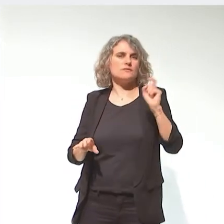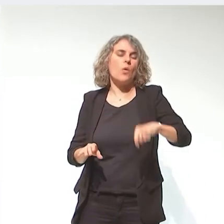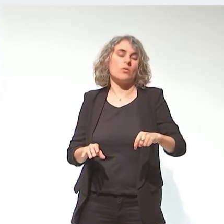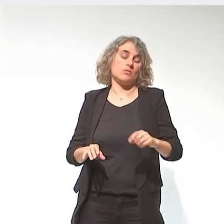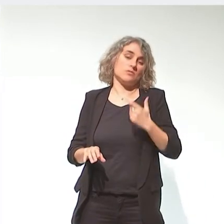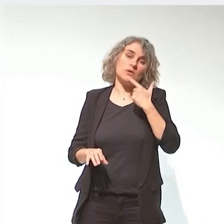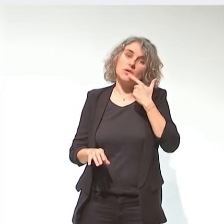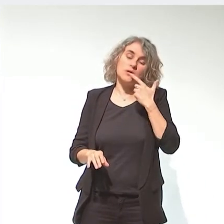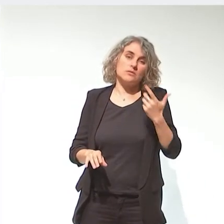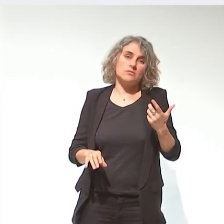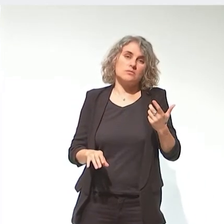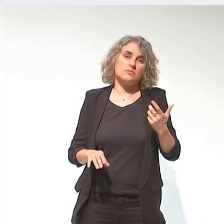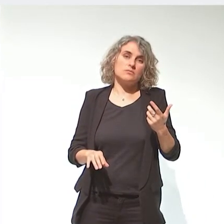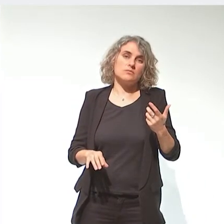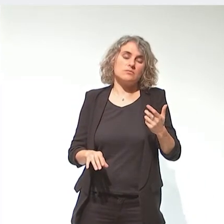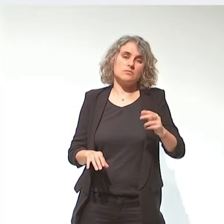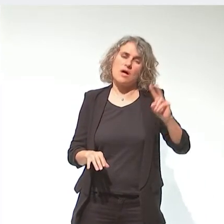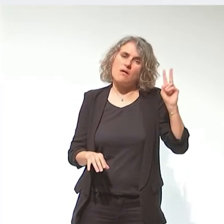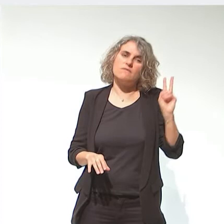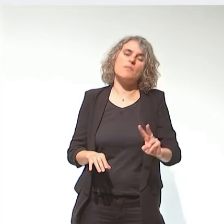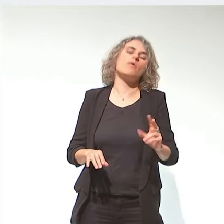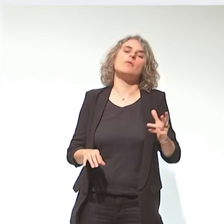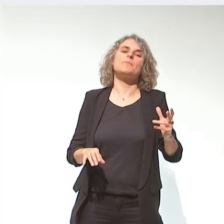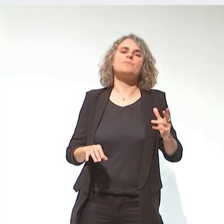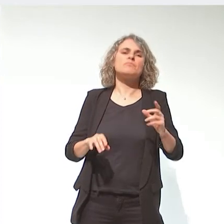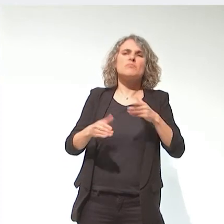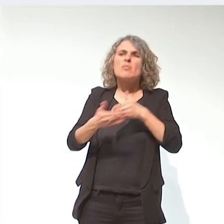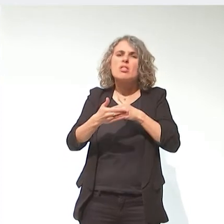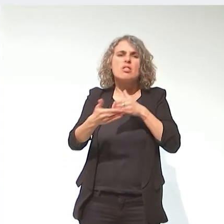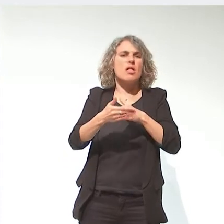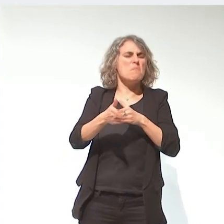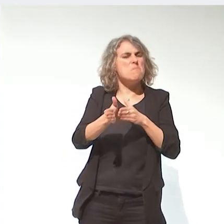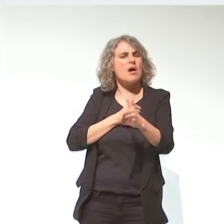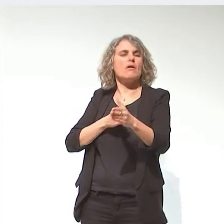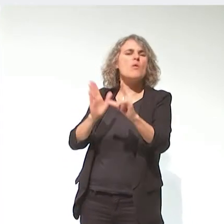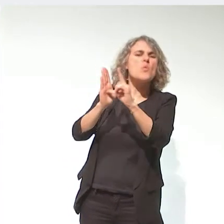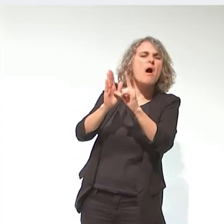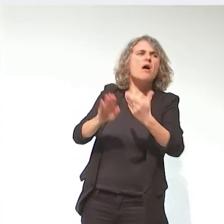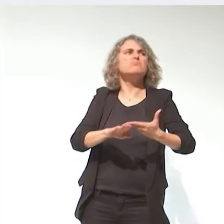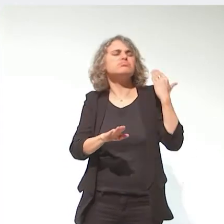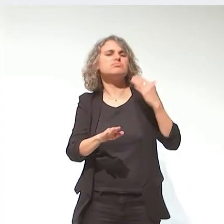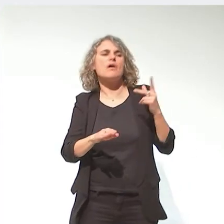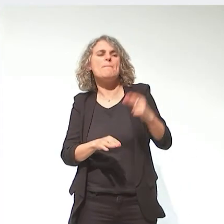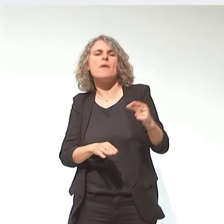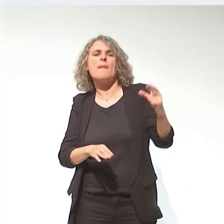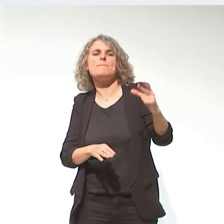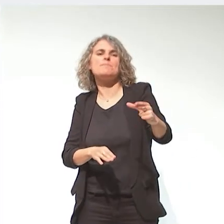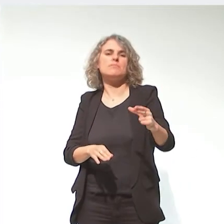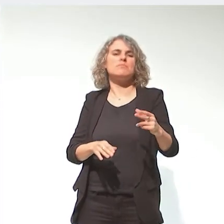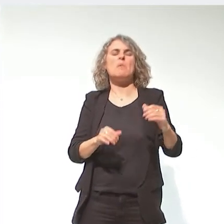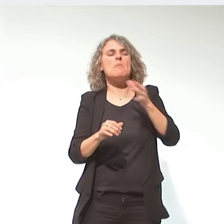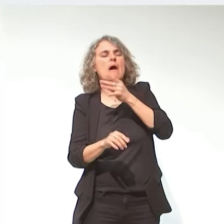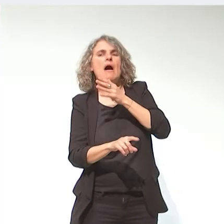is effective in all our countries, which means removing all those laws that